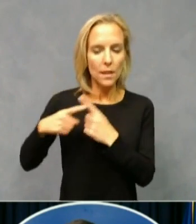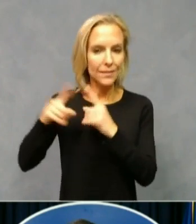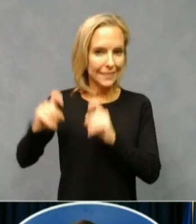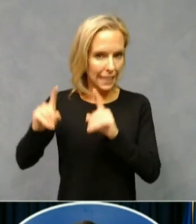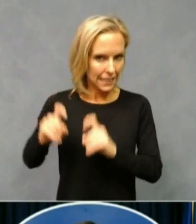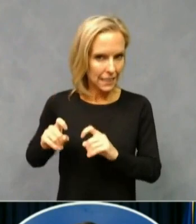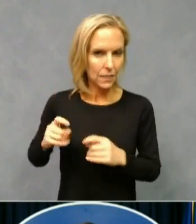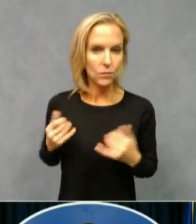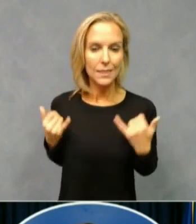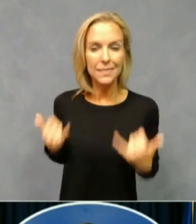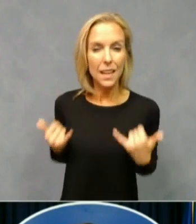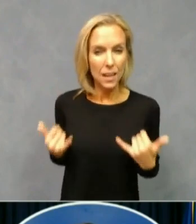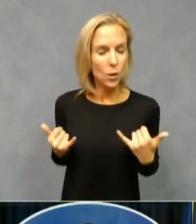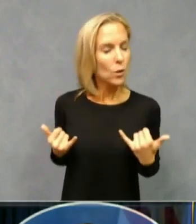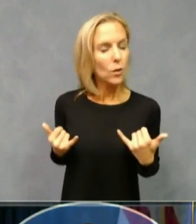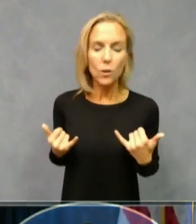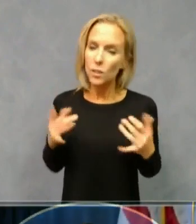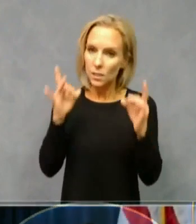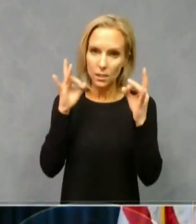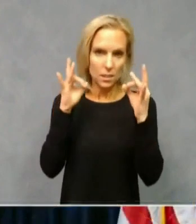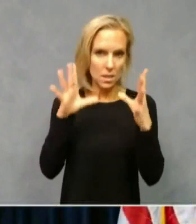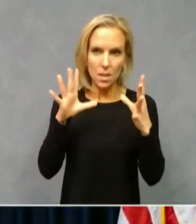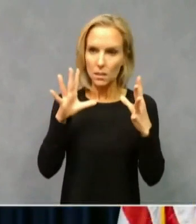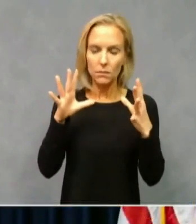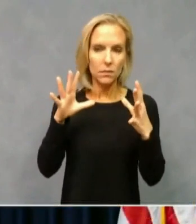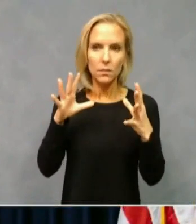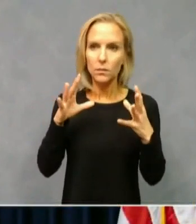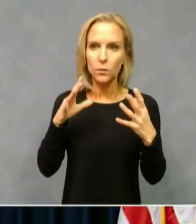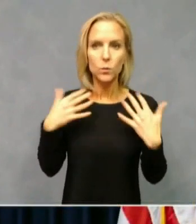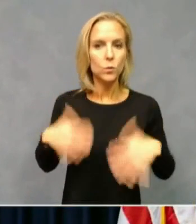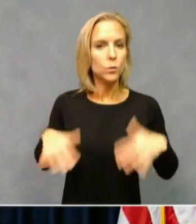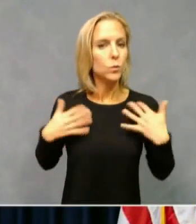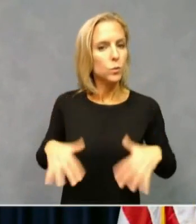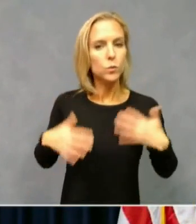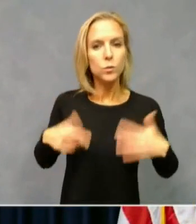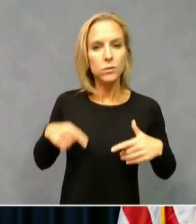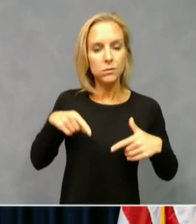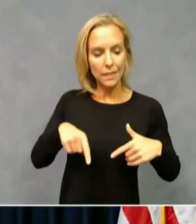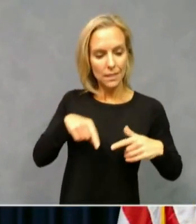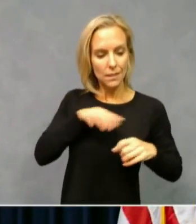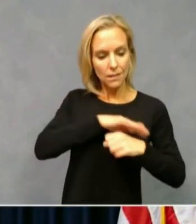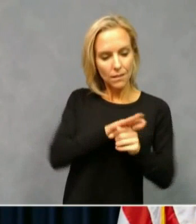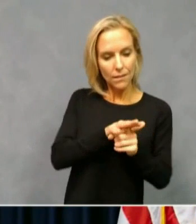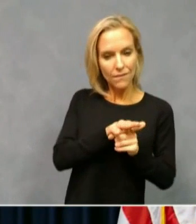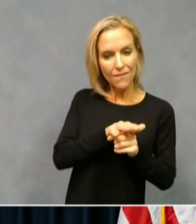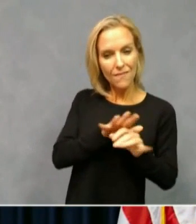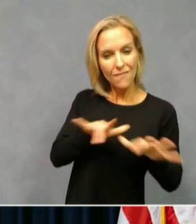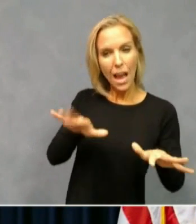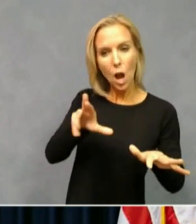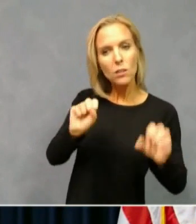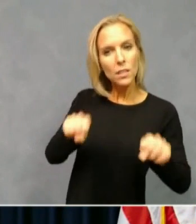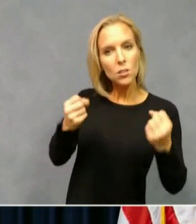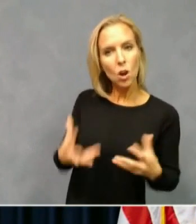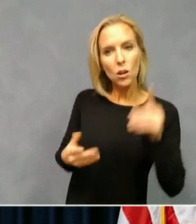the devastation that this virus can cause in the Thompson Hood Veterans Center,